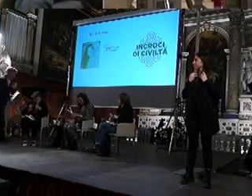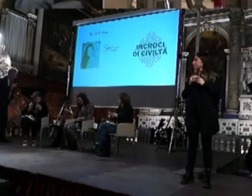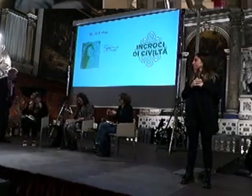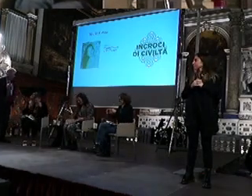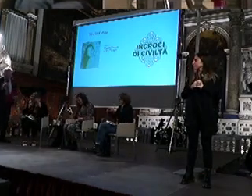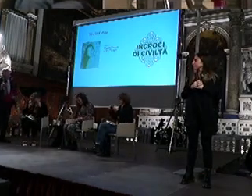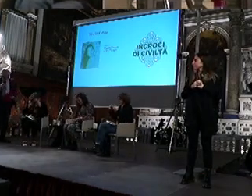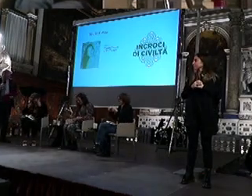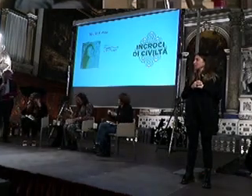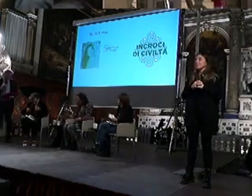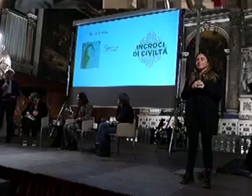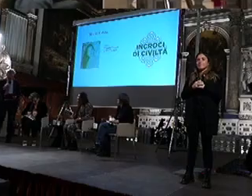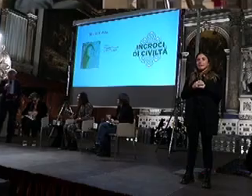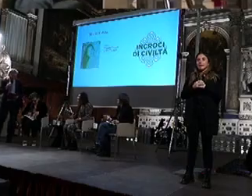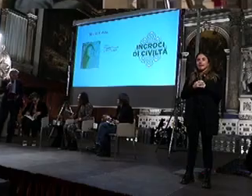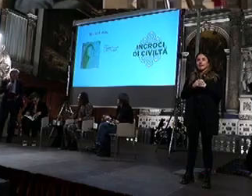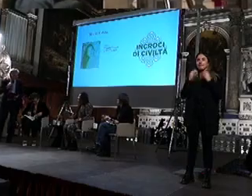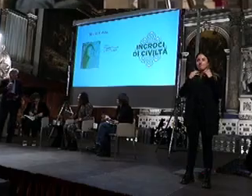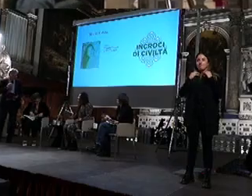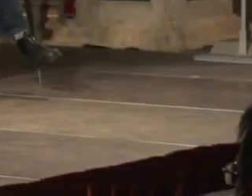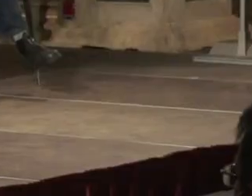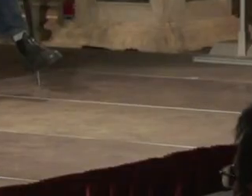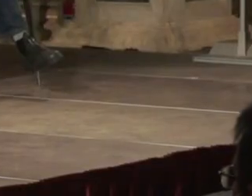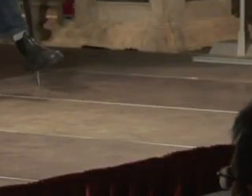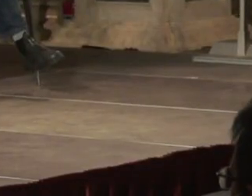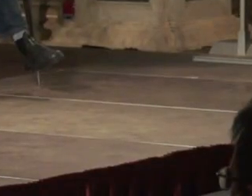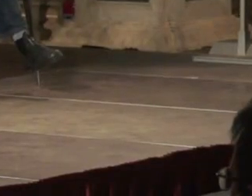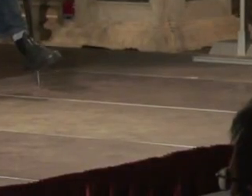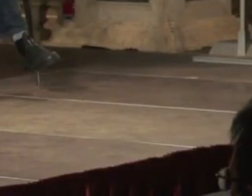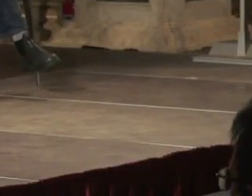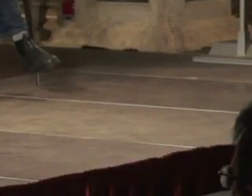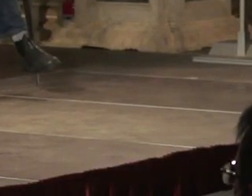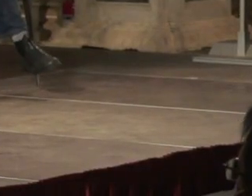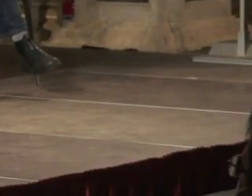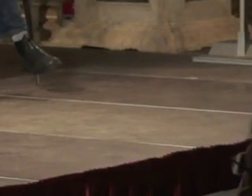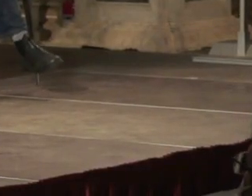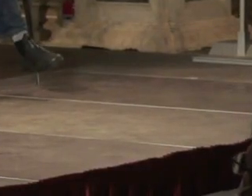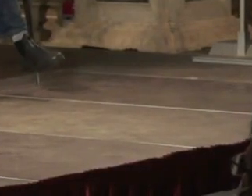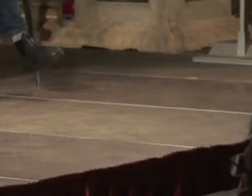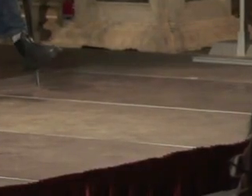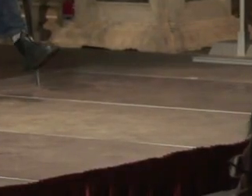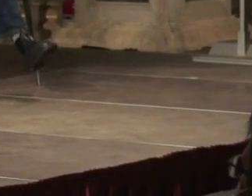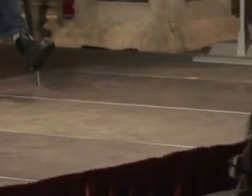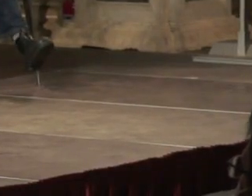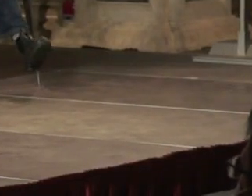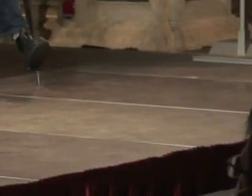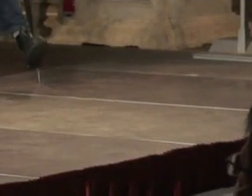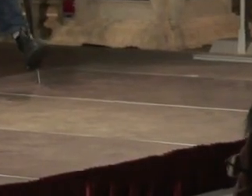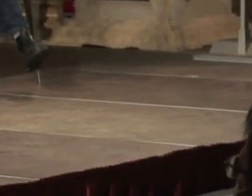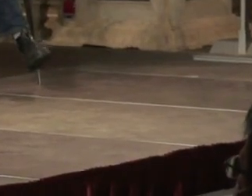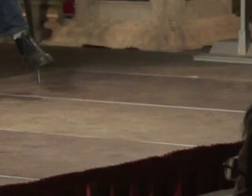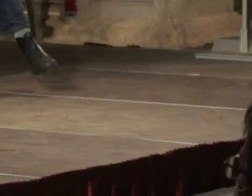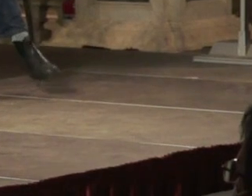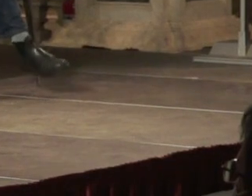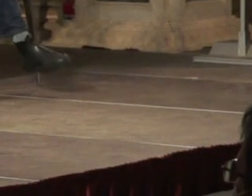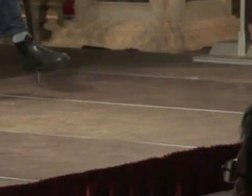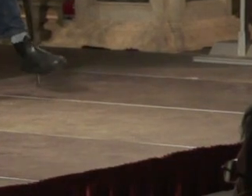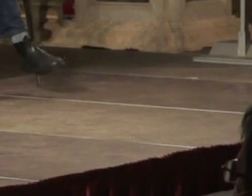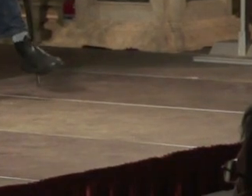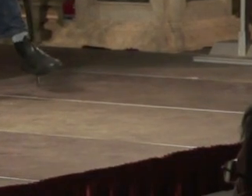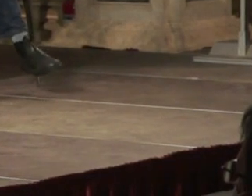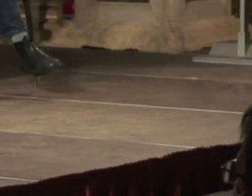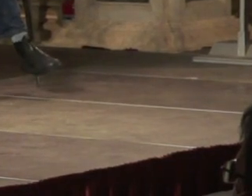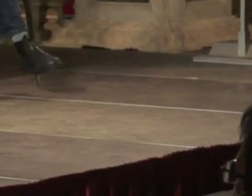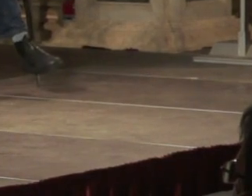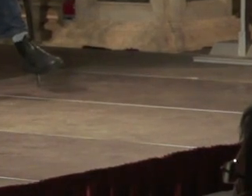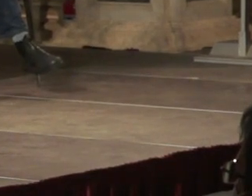Well, thank you very much. Thank you very much indeed, Nicole, for this lovely and inspiring conversation.